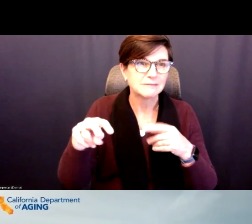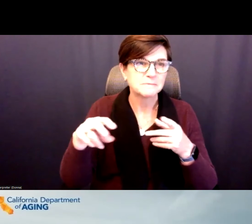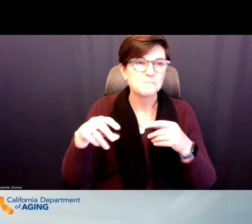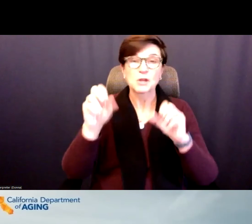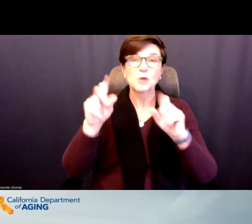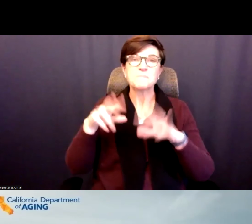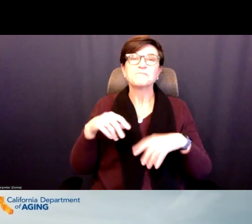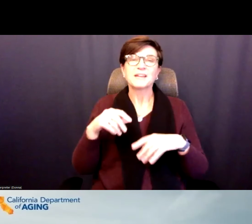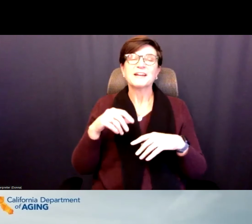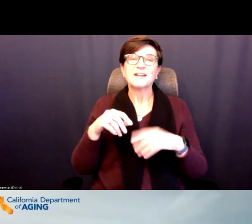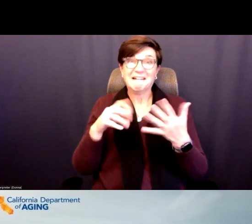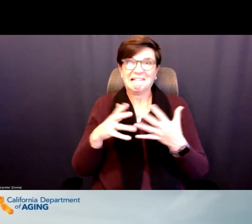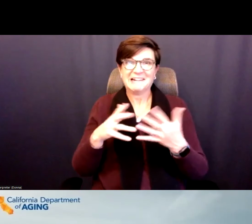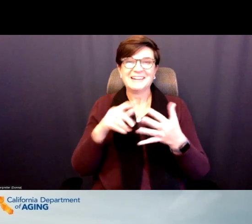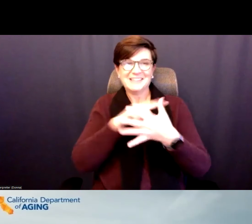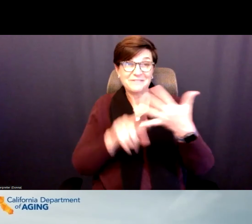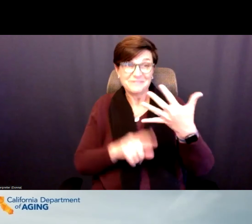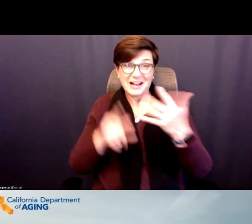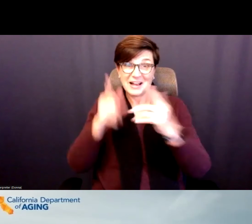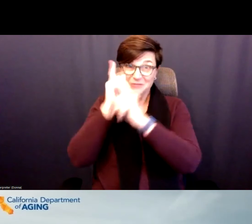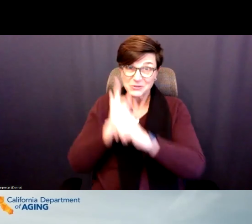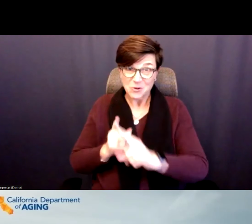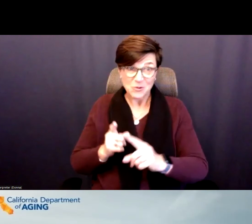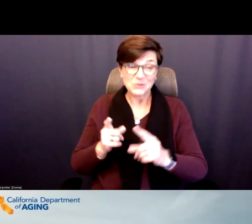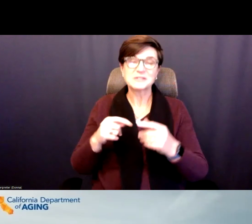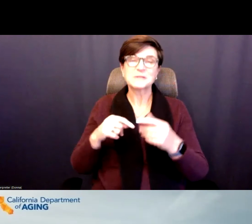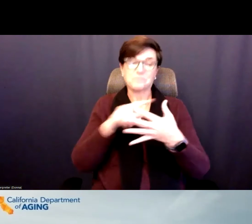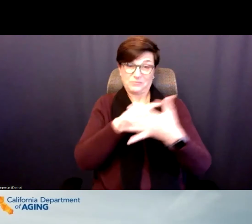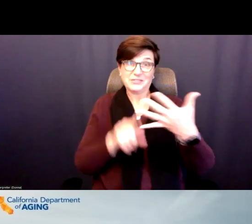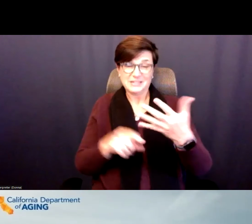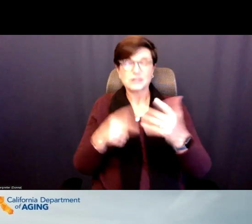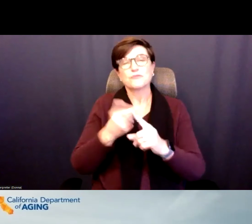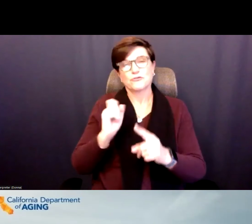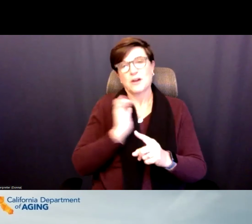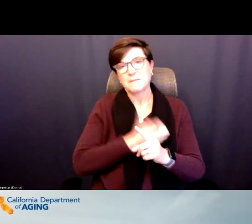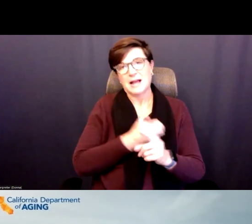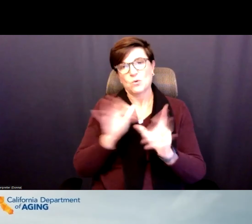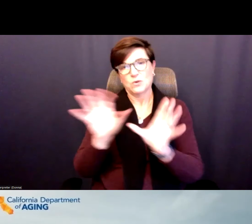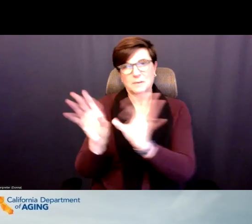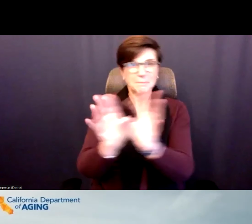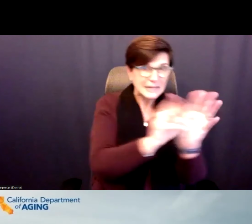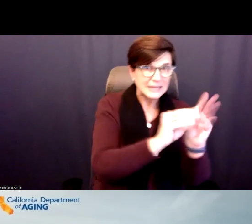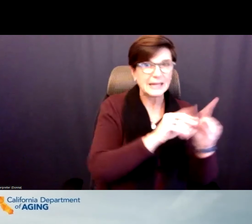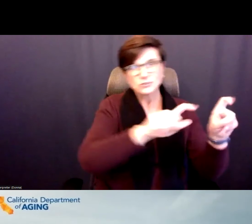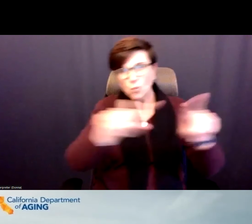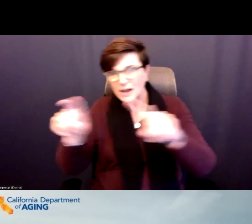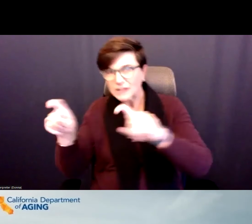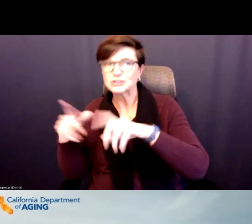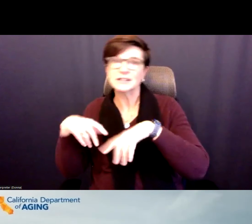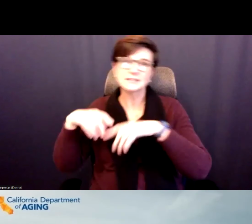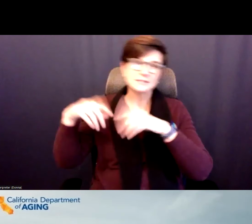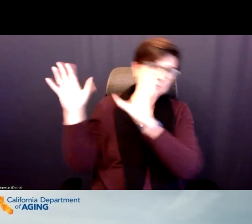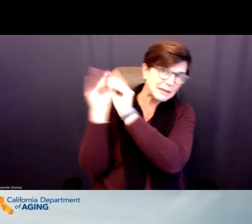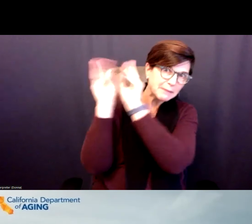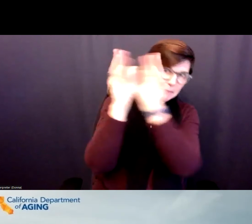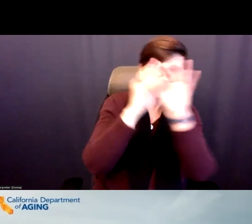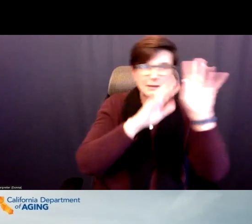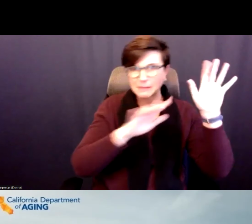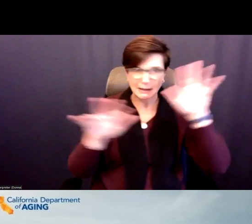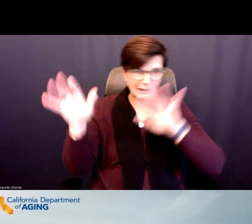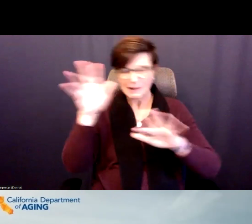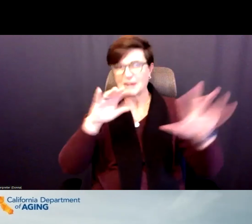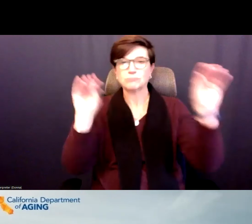was because of all that public and stakeholder input. So our master plan is comprised of these 5 bold goals: housing for all ages